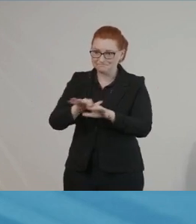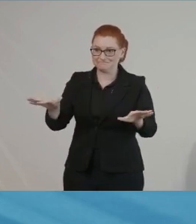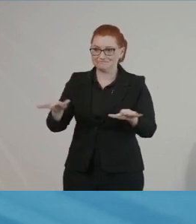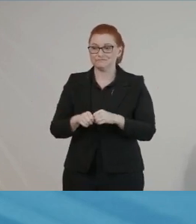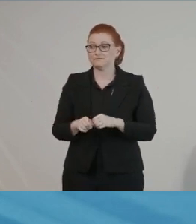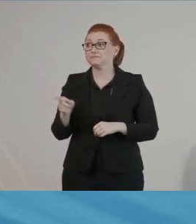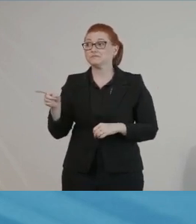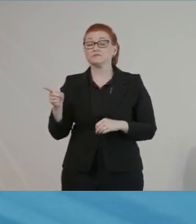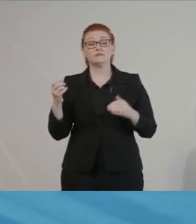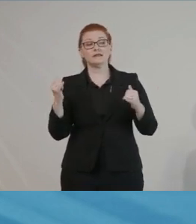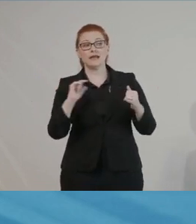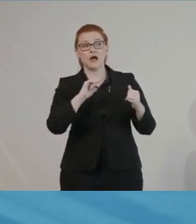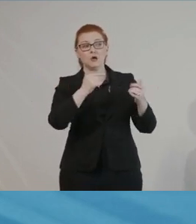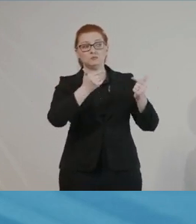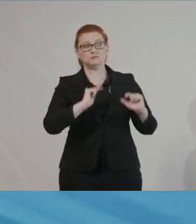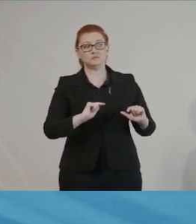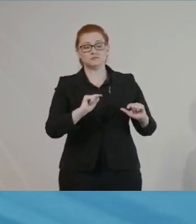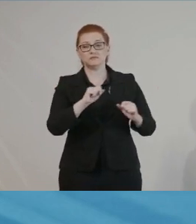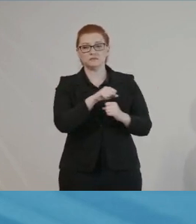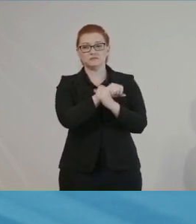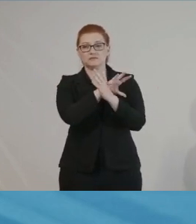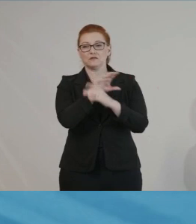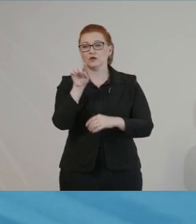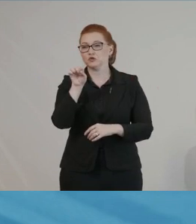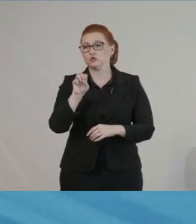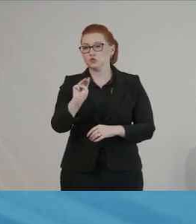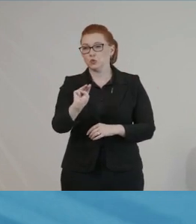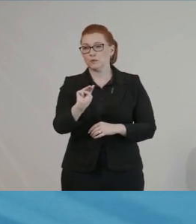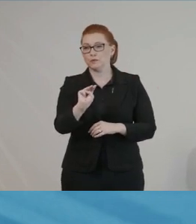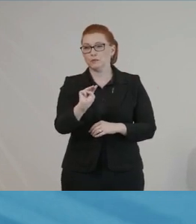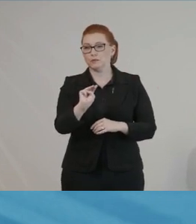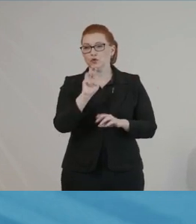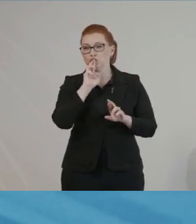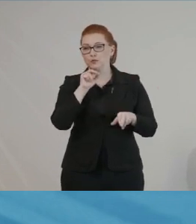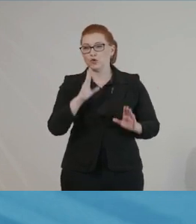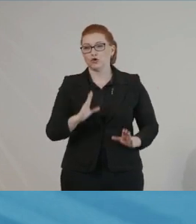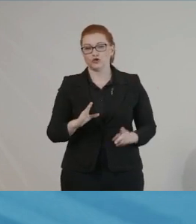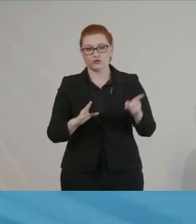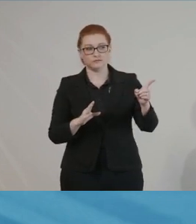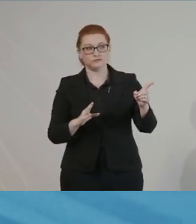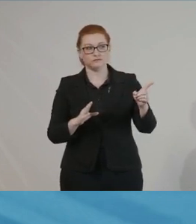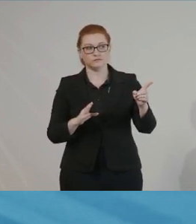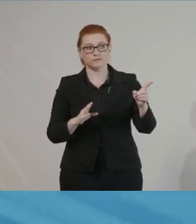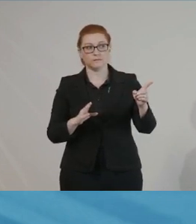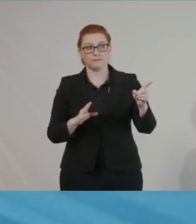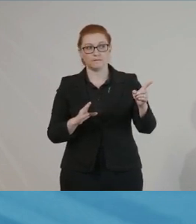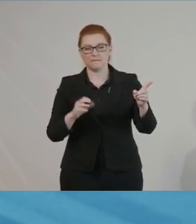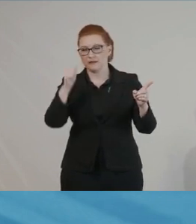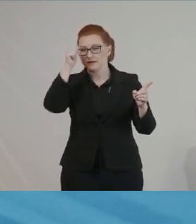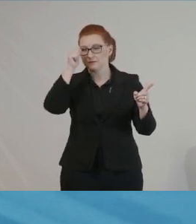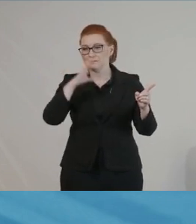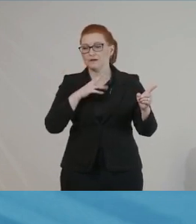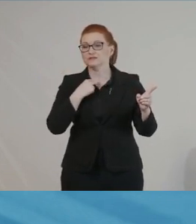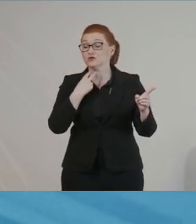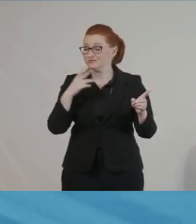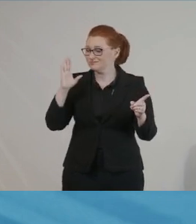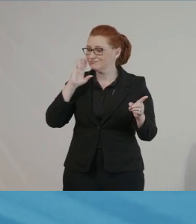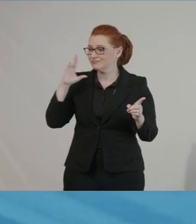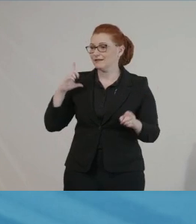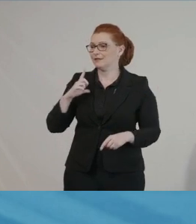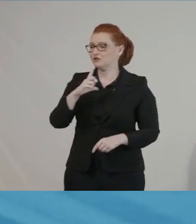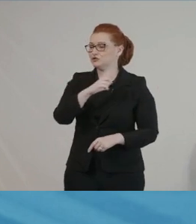participants next, Jeremy Duda with the Arizona Mirror. Go ahead, Jeremy. Hi, Governor. There's some talk over at the legislature today of, instead